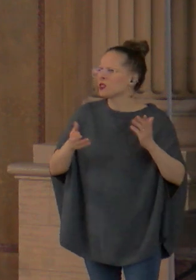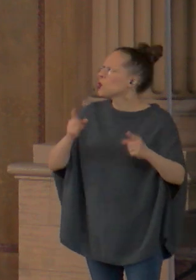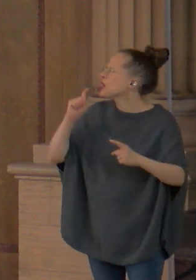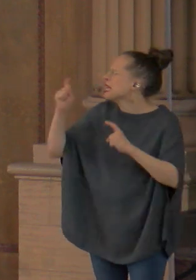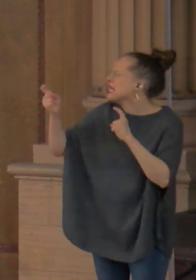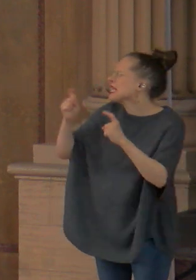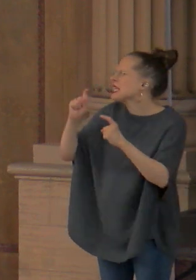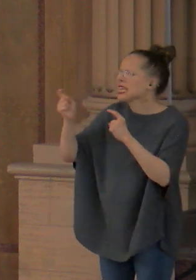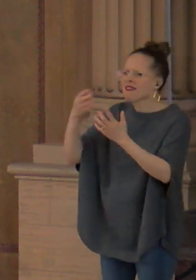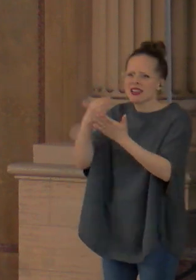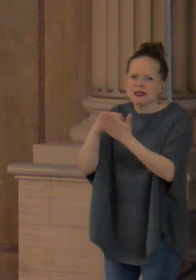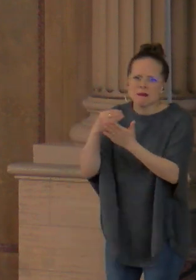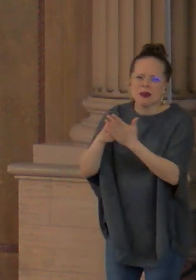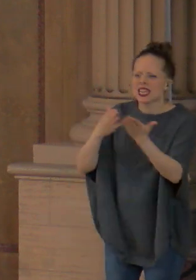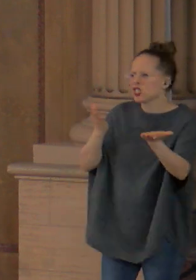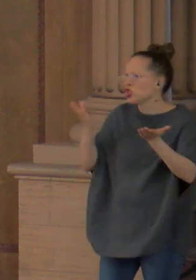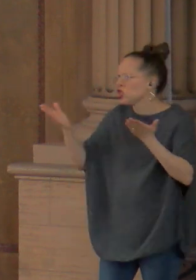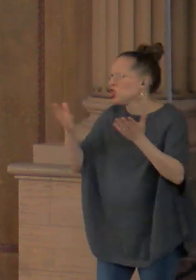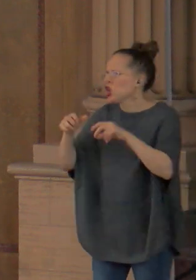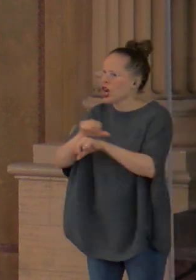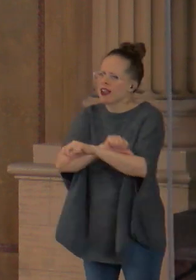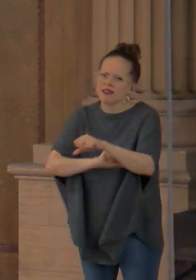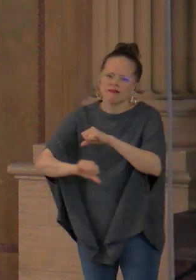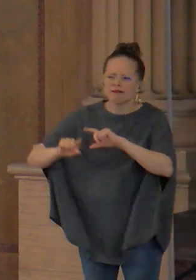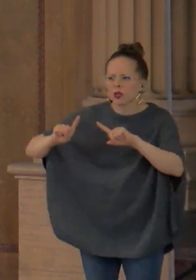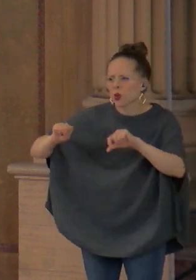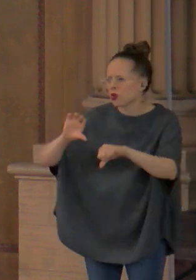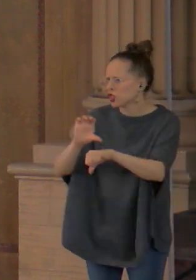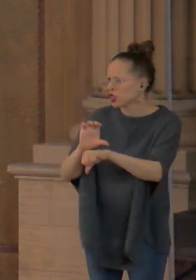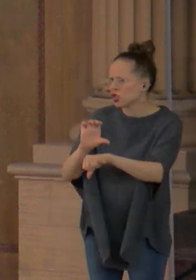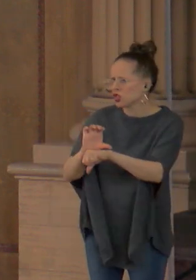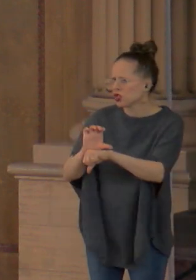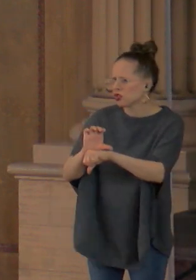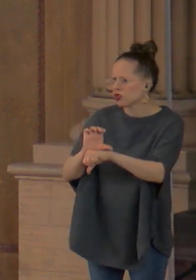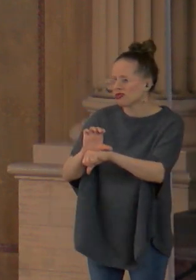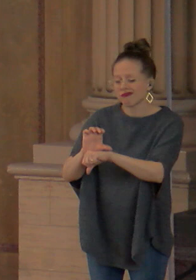our tithing, by our serving, by our going to church. It's lifted by Jesus.